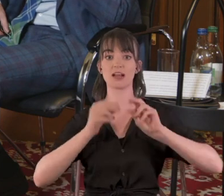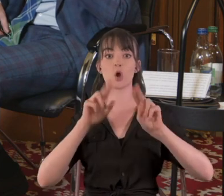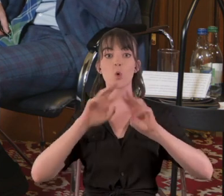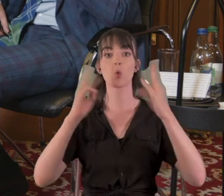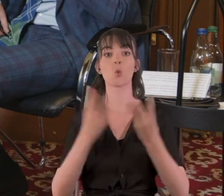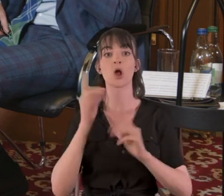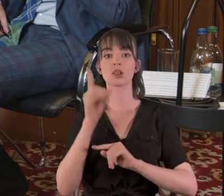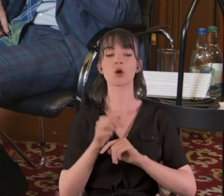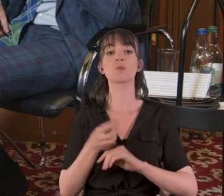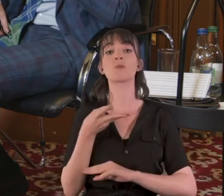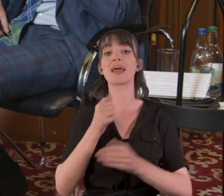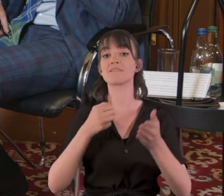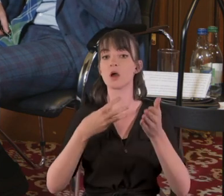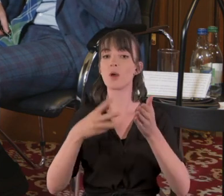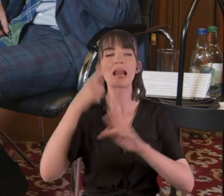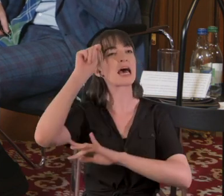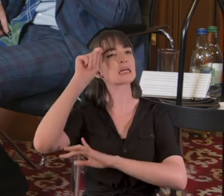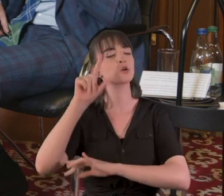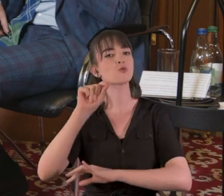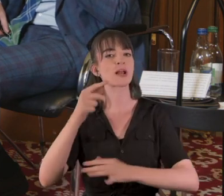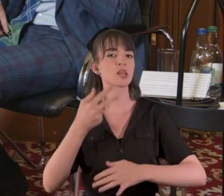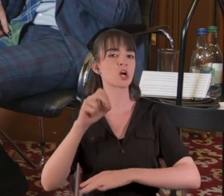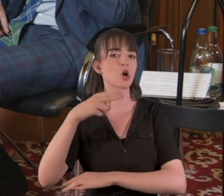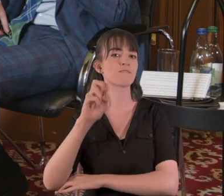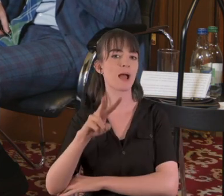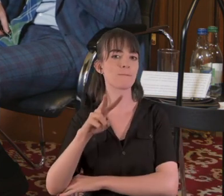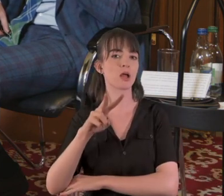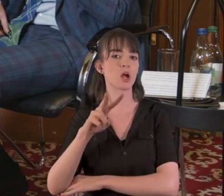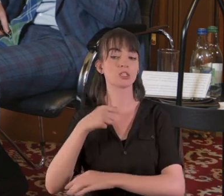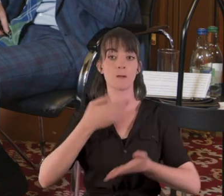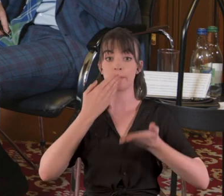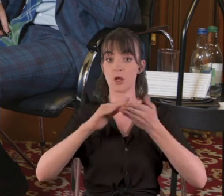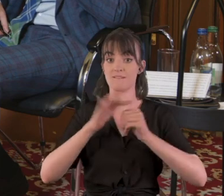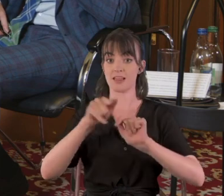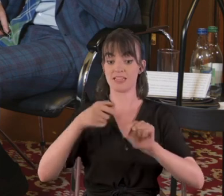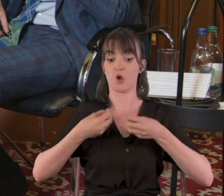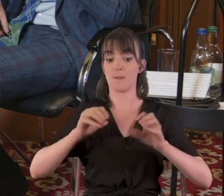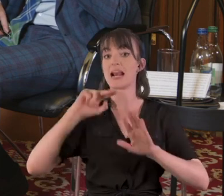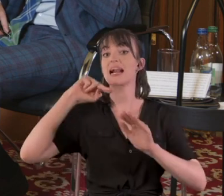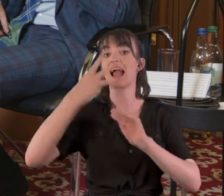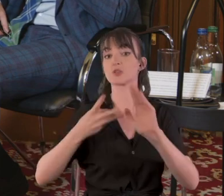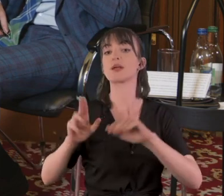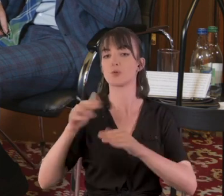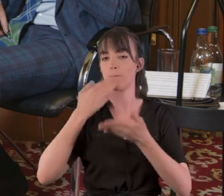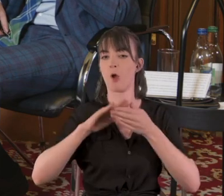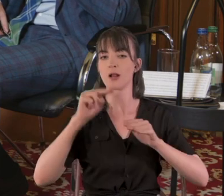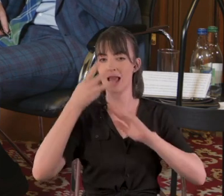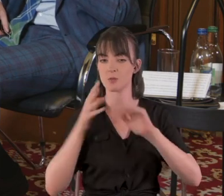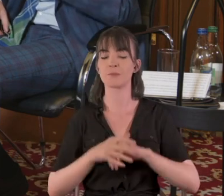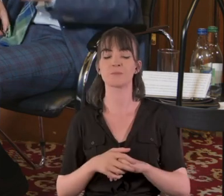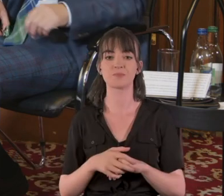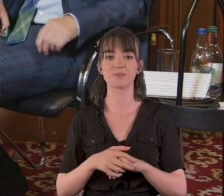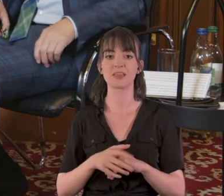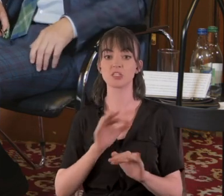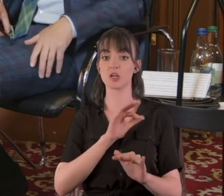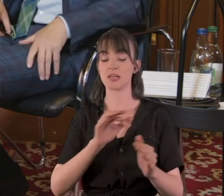Order will be held, I think it's the 23rd of November, and booking for that opens next week. And also from the 6th